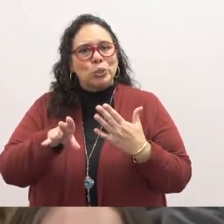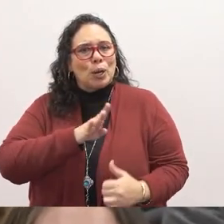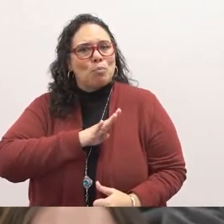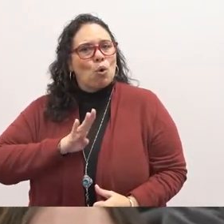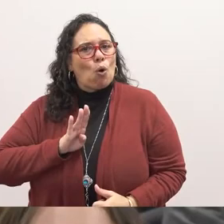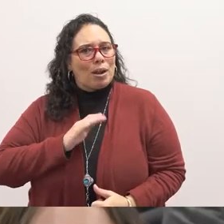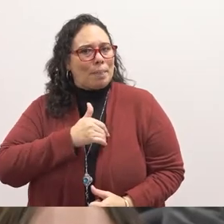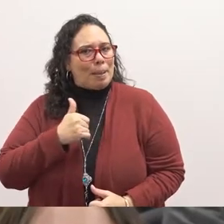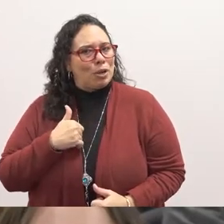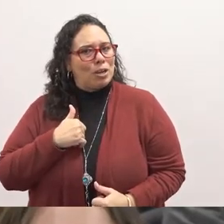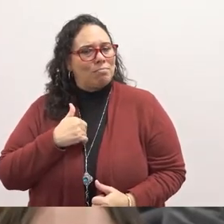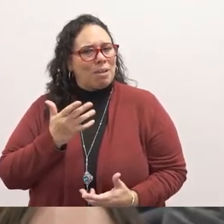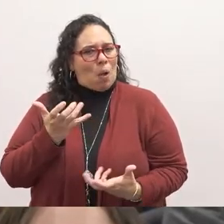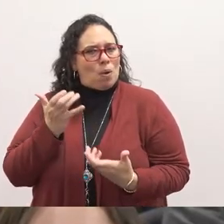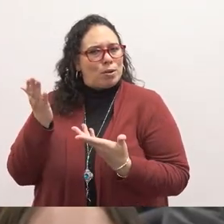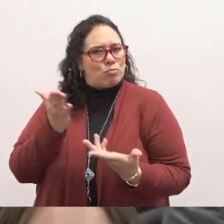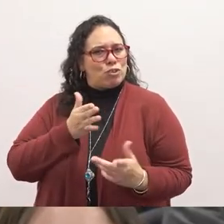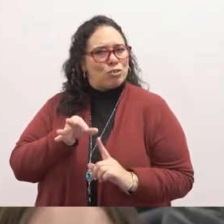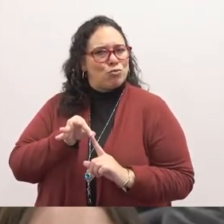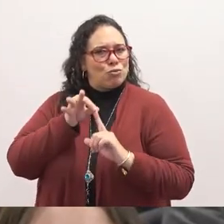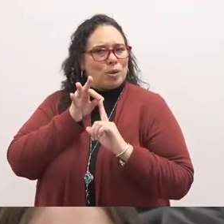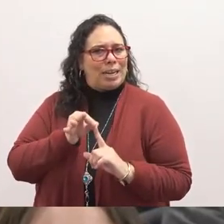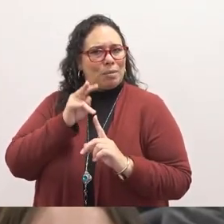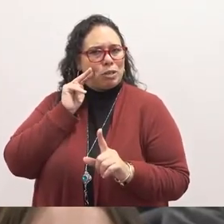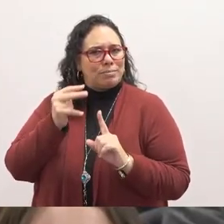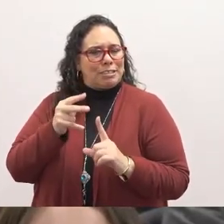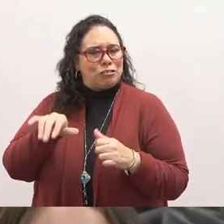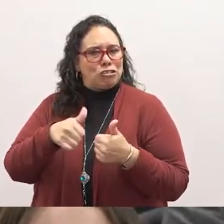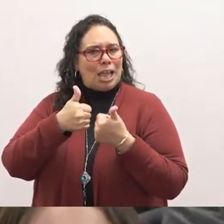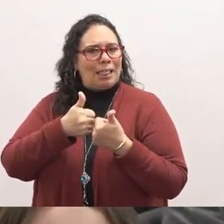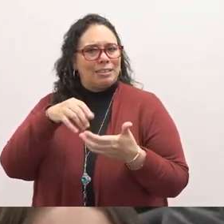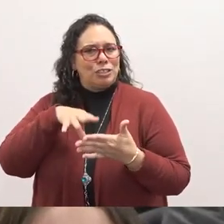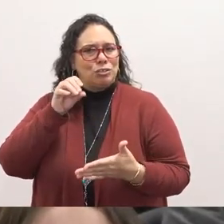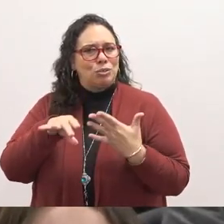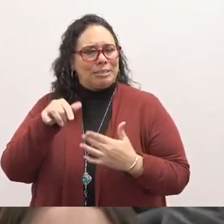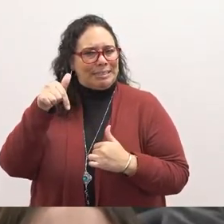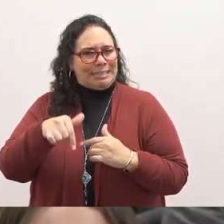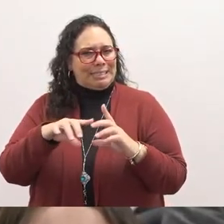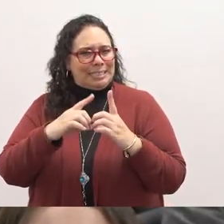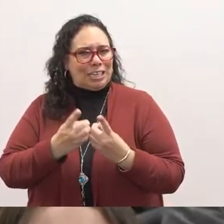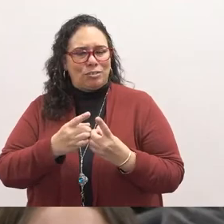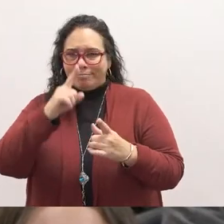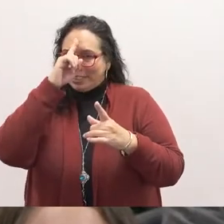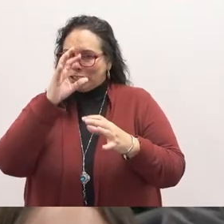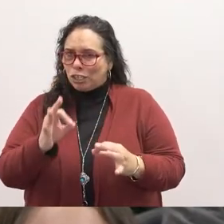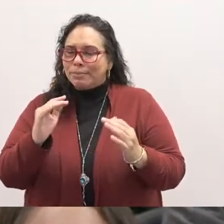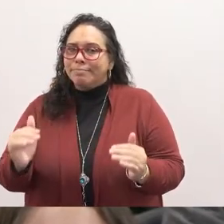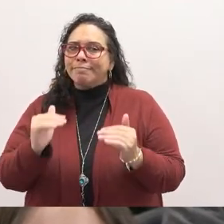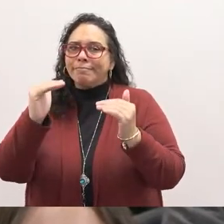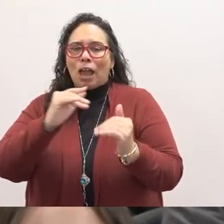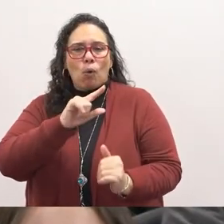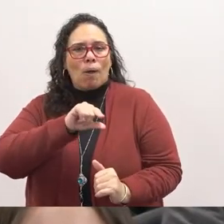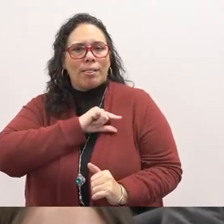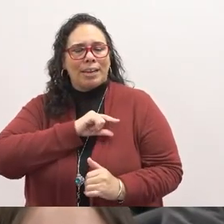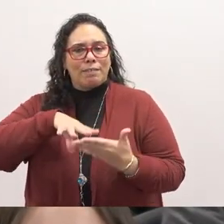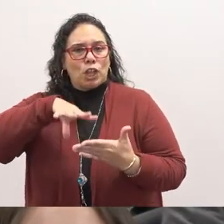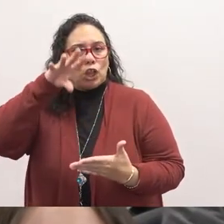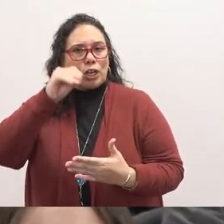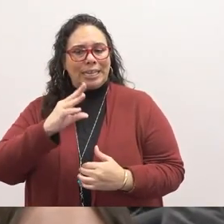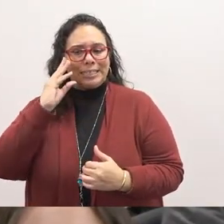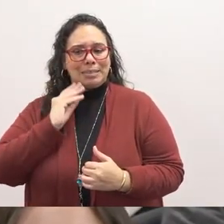like to bring my unique perspective on the challenges the students are facing in this district. I am determined to enhance the quality of the learning